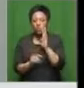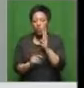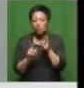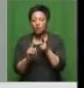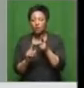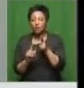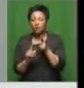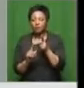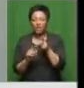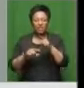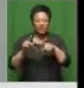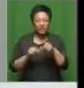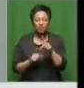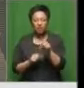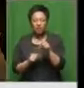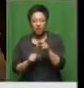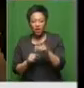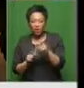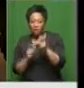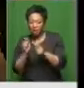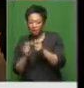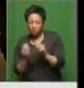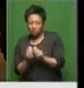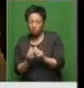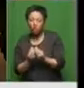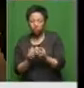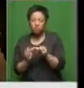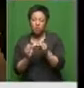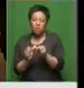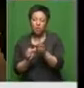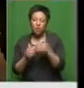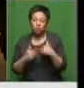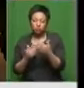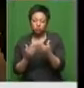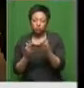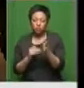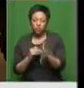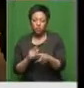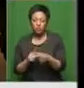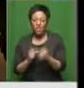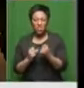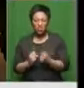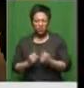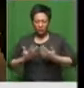the retailers as well. So in terms of strength, and just how light is it?